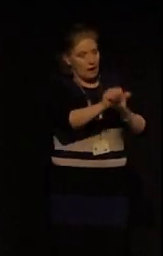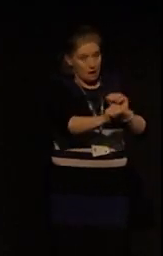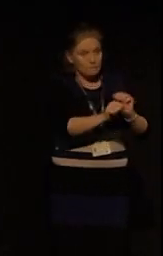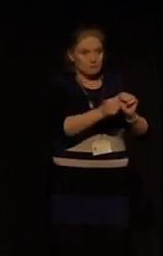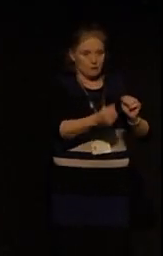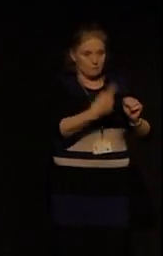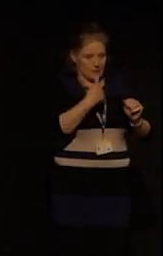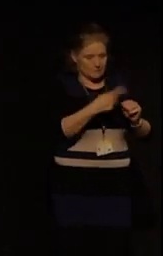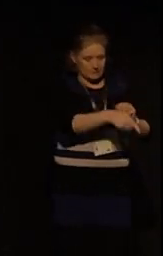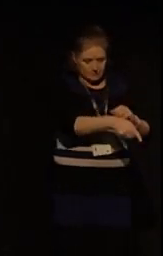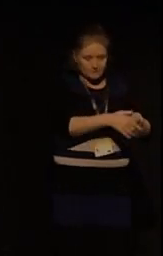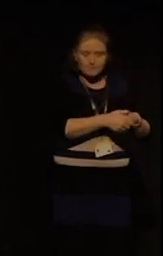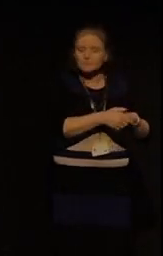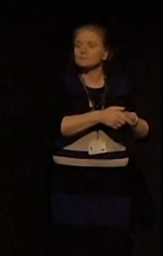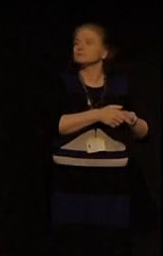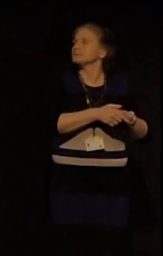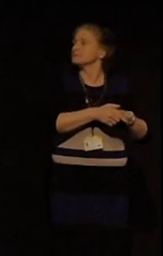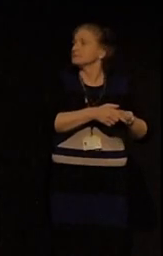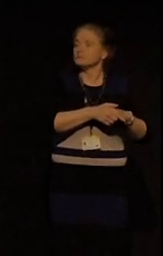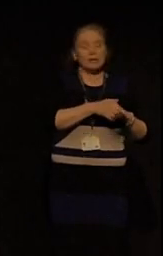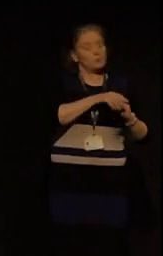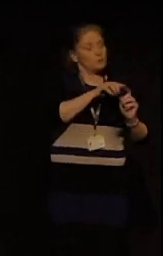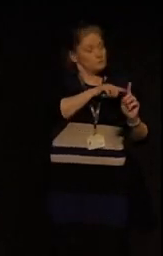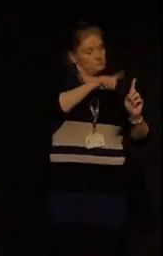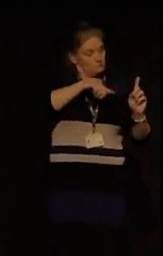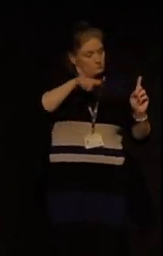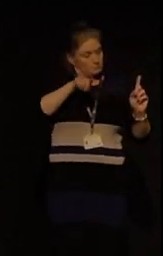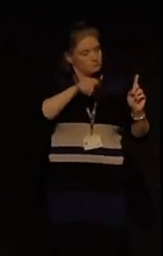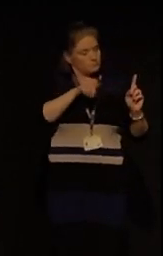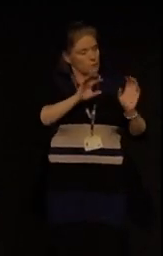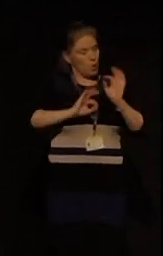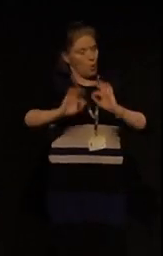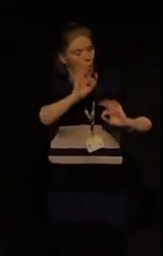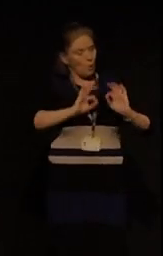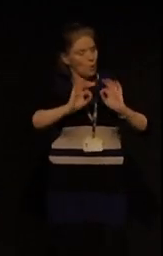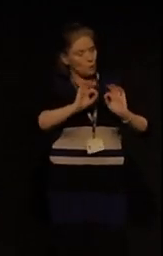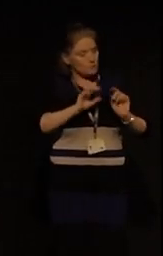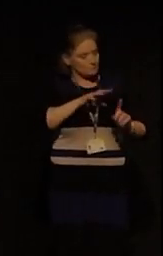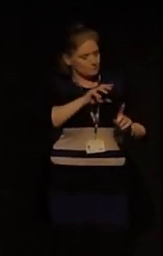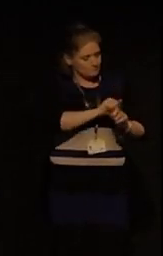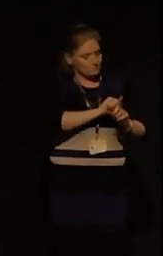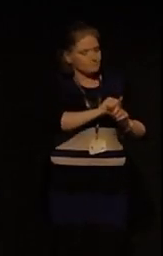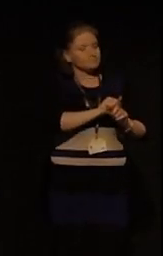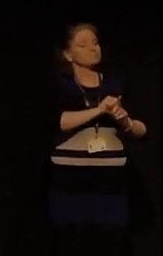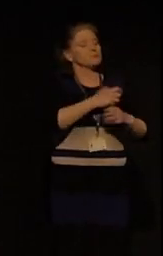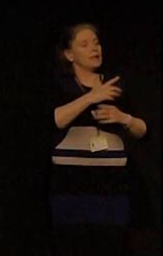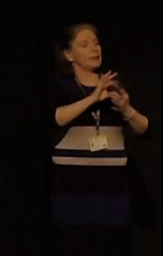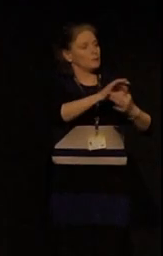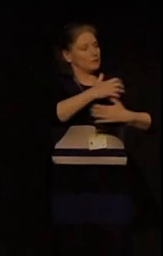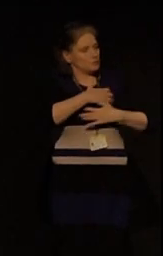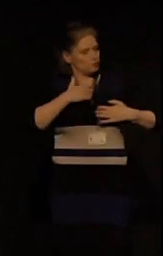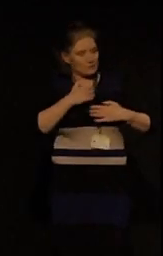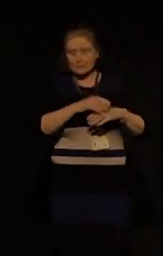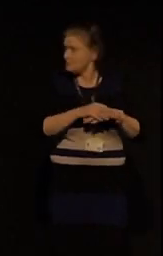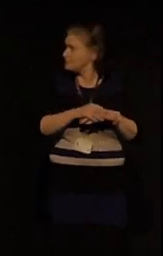gave the aspirin to them, and we could measure the amount of this hormone called corticosterone. It's a stress hormone. It tells you if